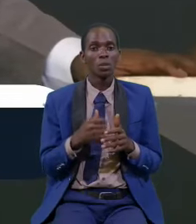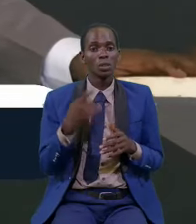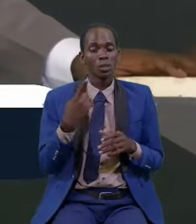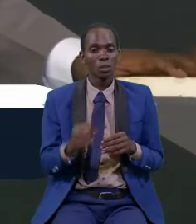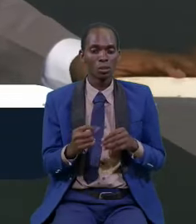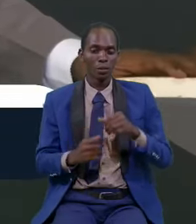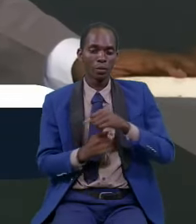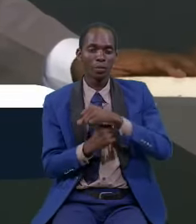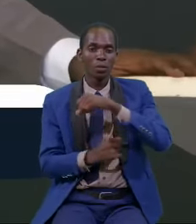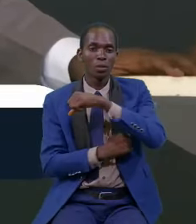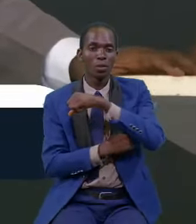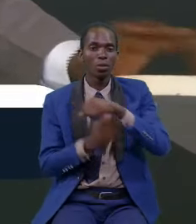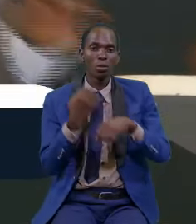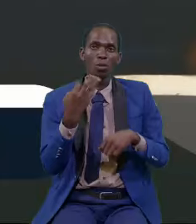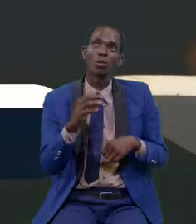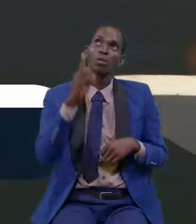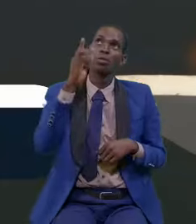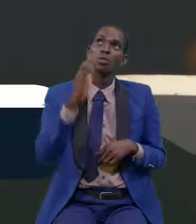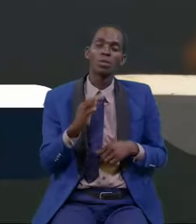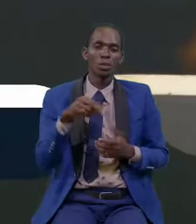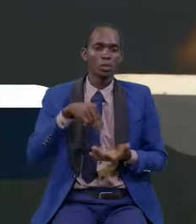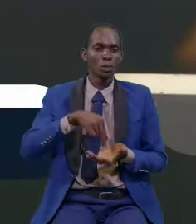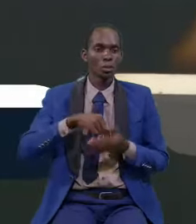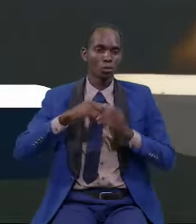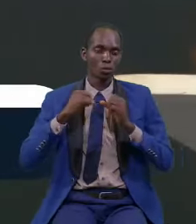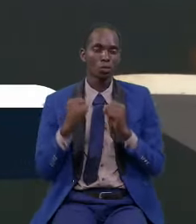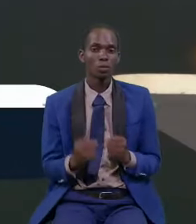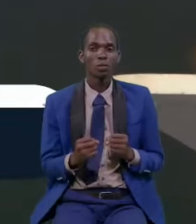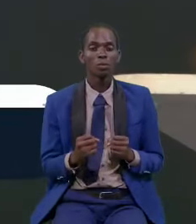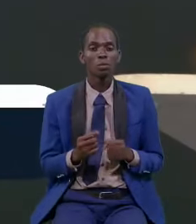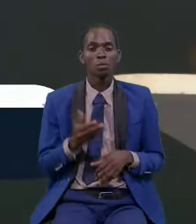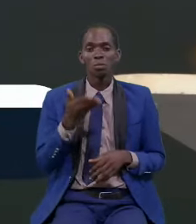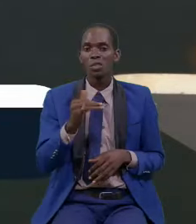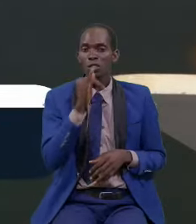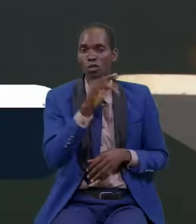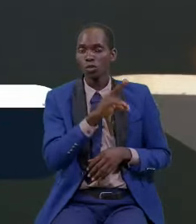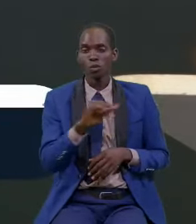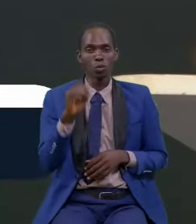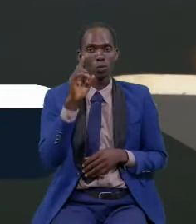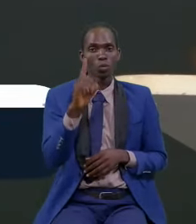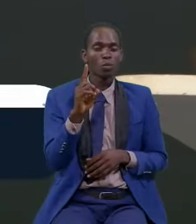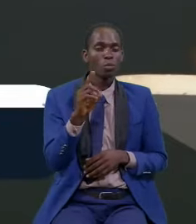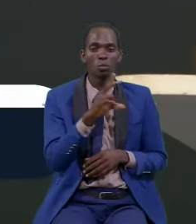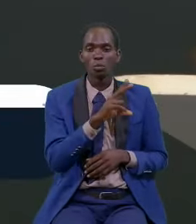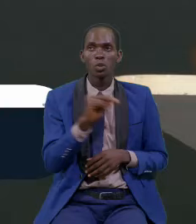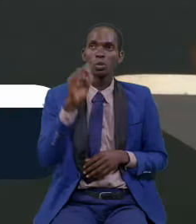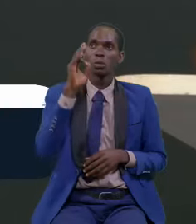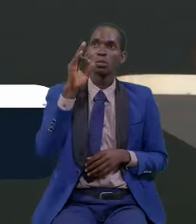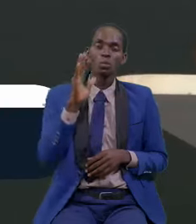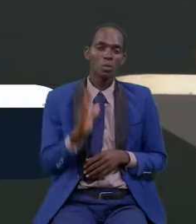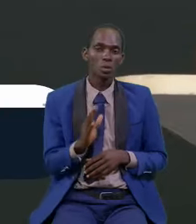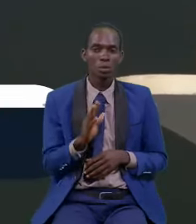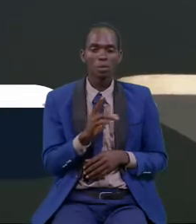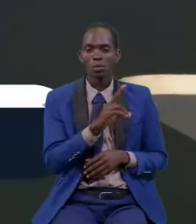of God standeth sure. There's no man, there's no preacher, no